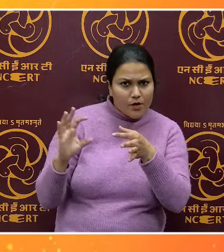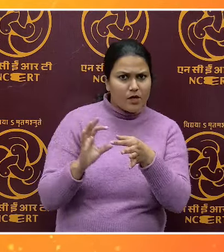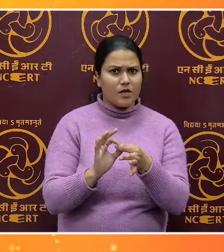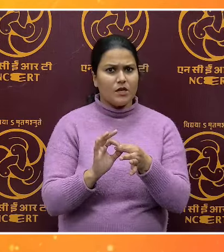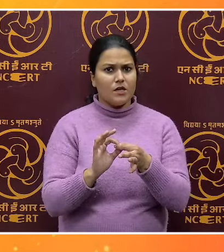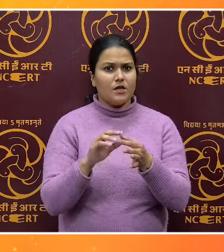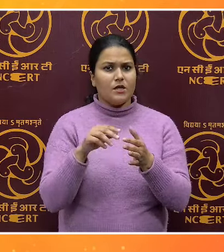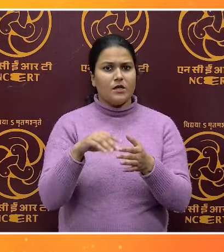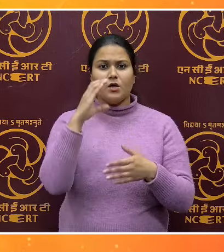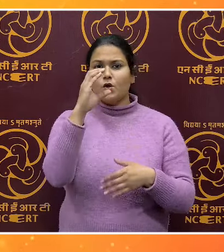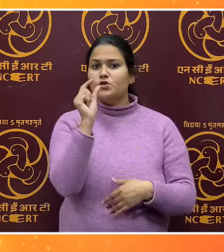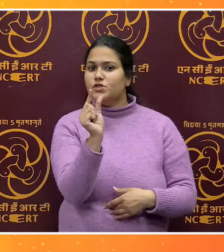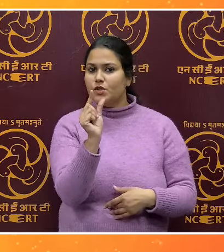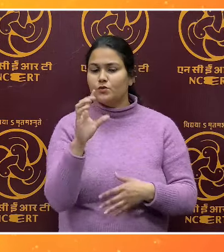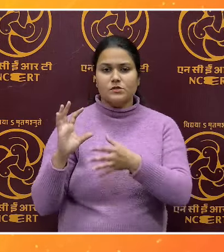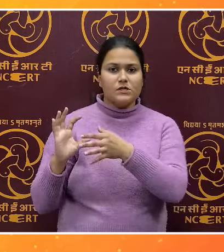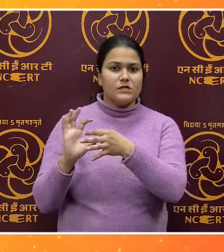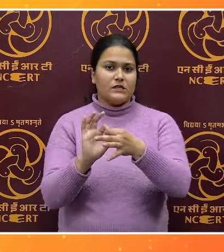that is copper.